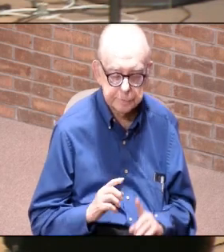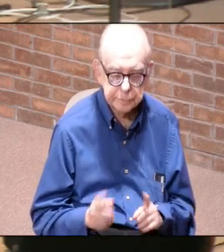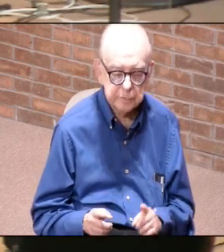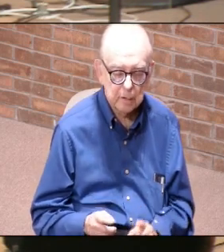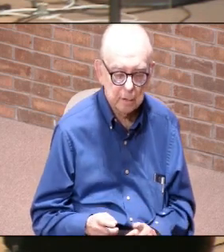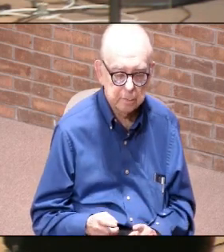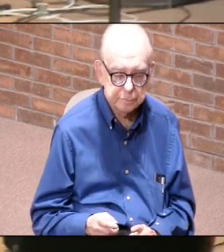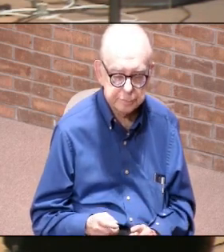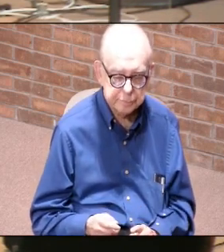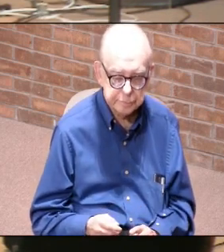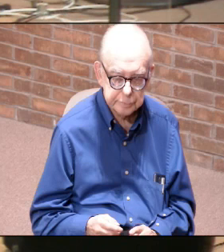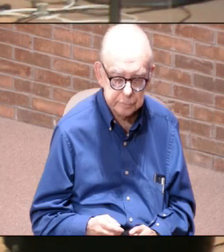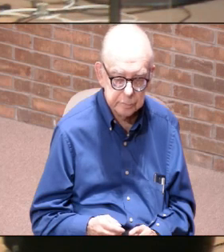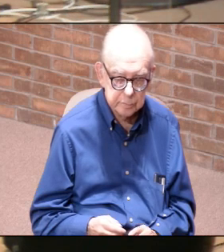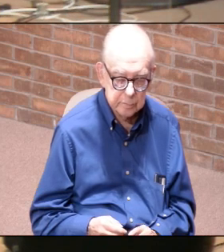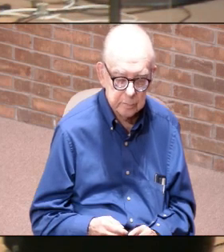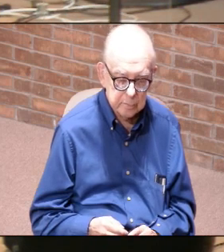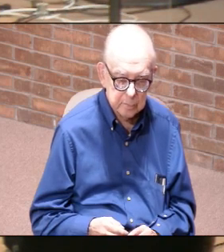says,